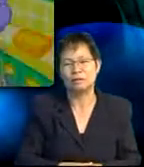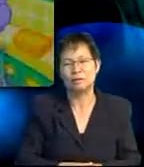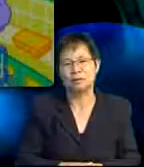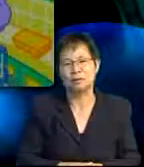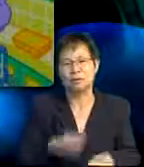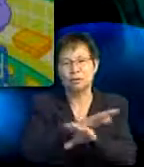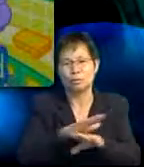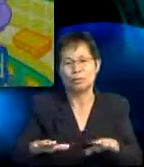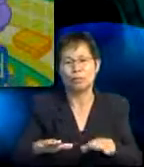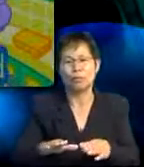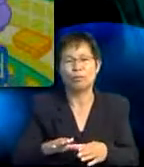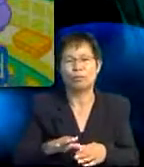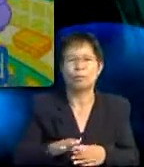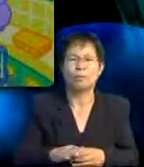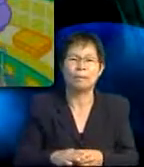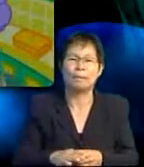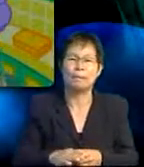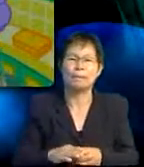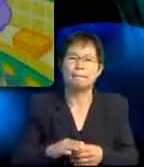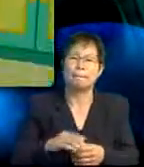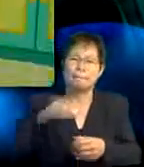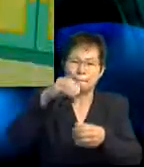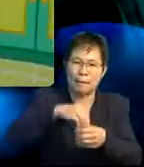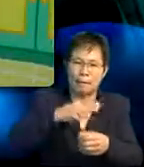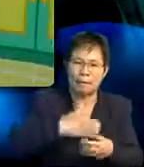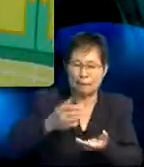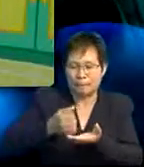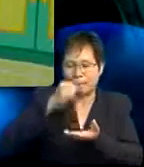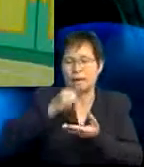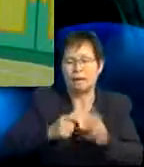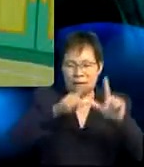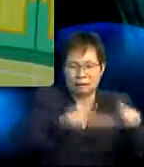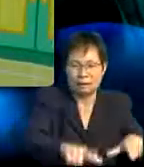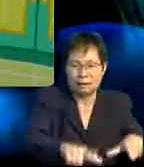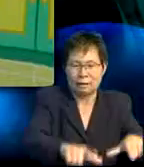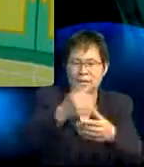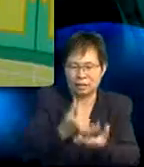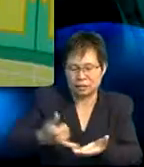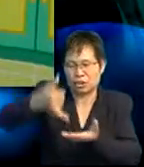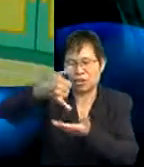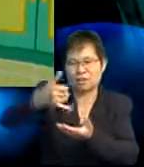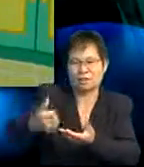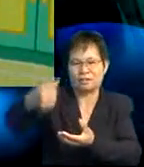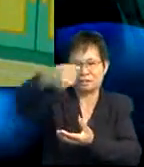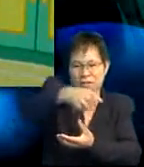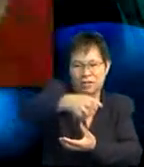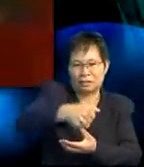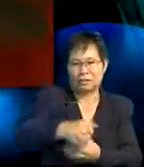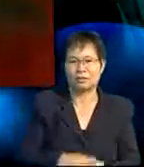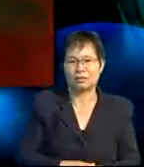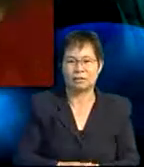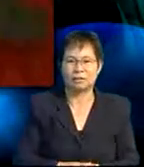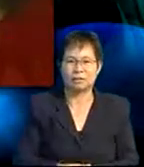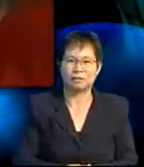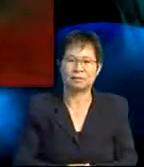Don't put mud in my mug, Mum. Leave it in the jug, Mum. And a